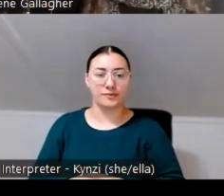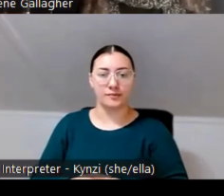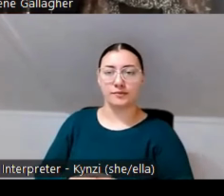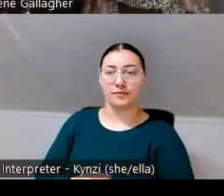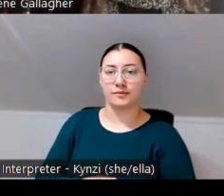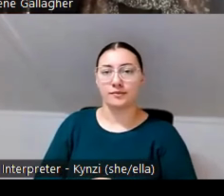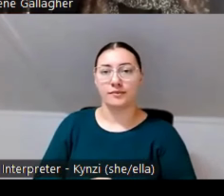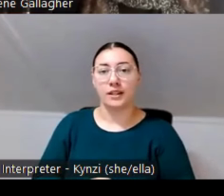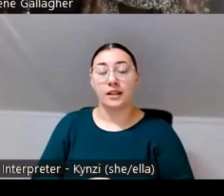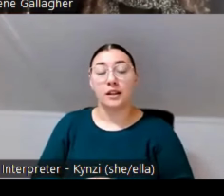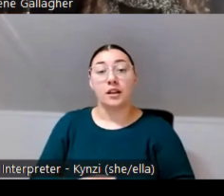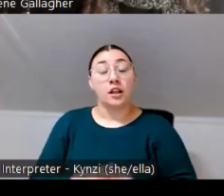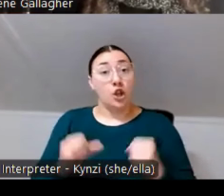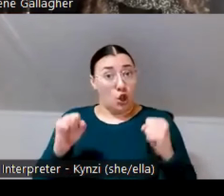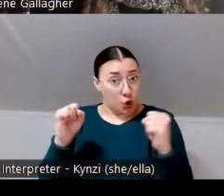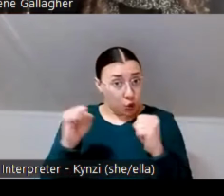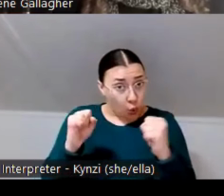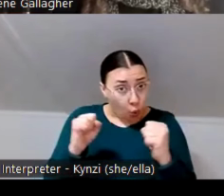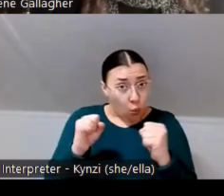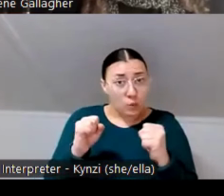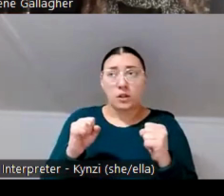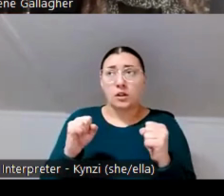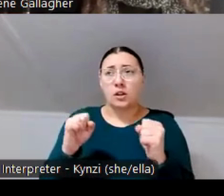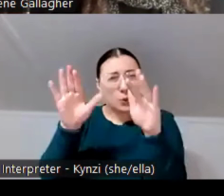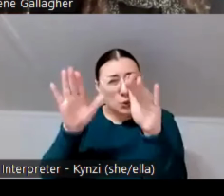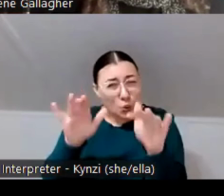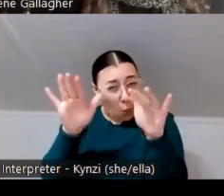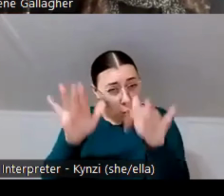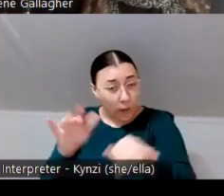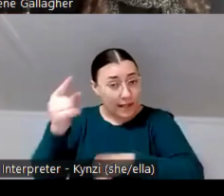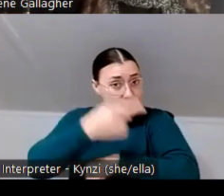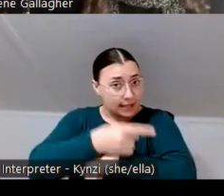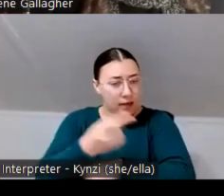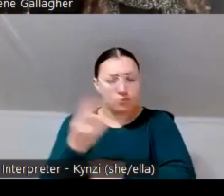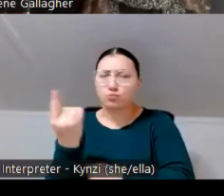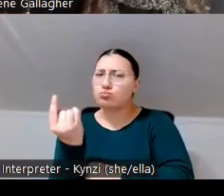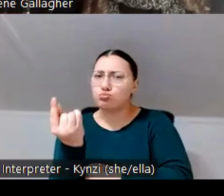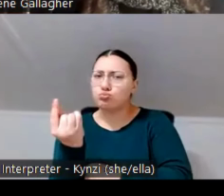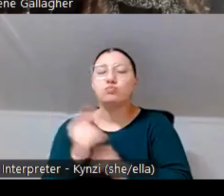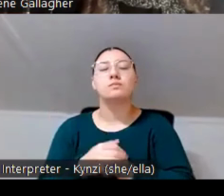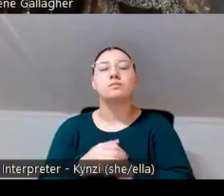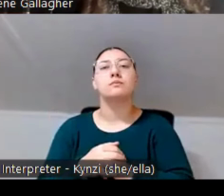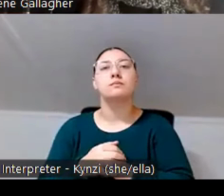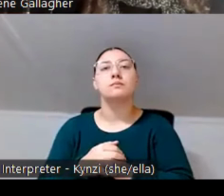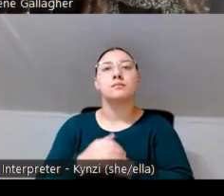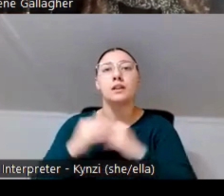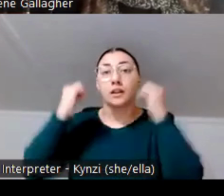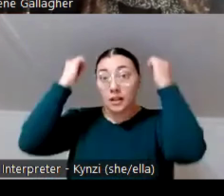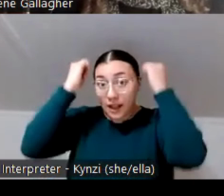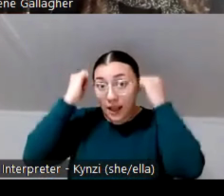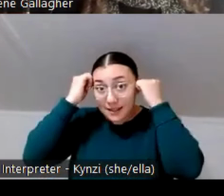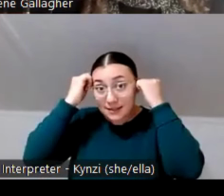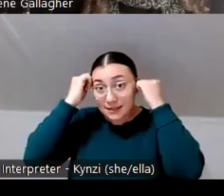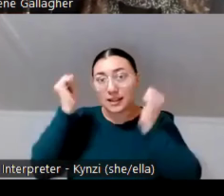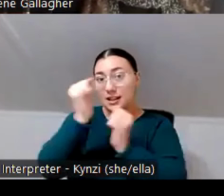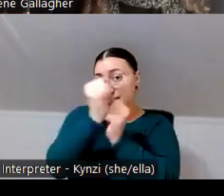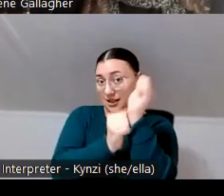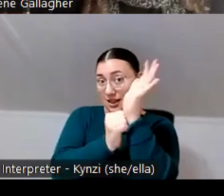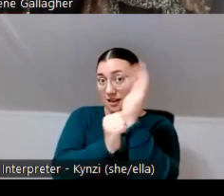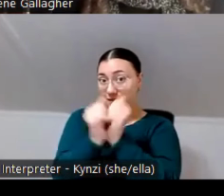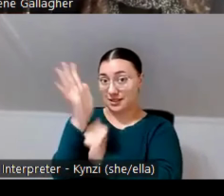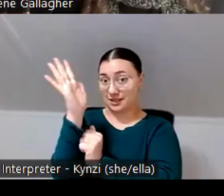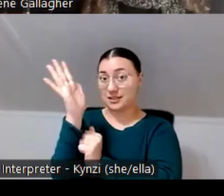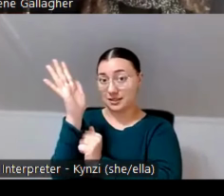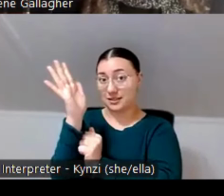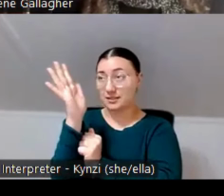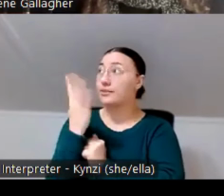On a cold, snowy day, you might wear a snow hat or gloves to go outside